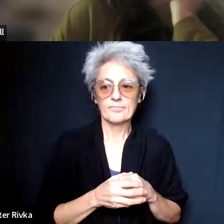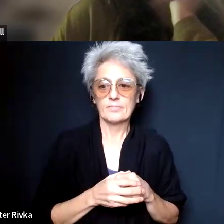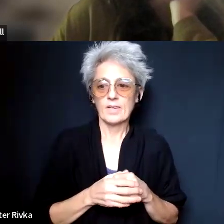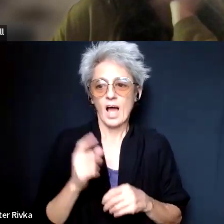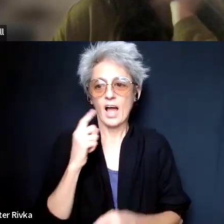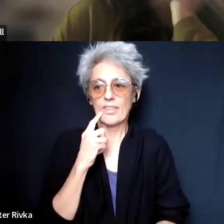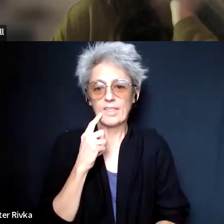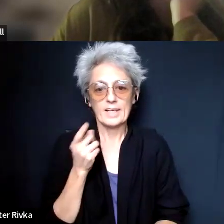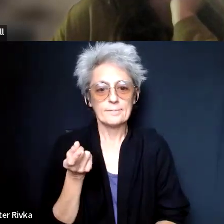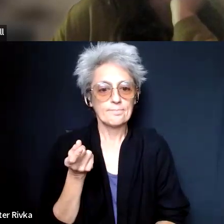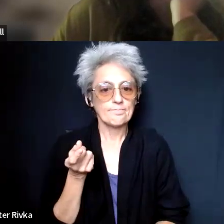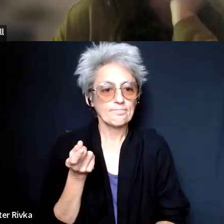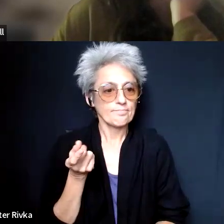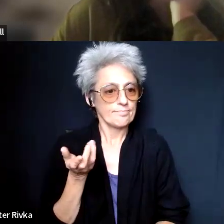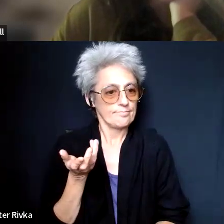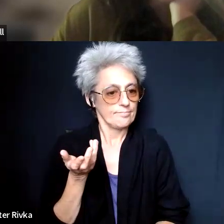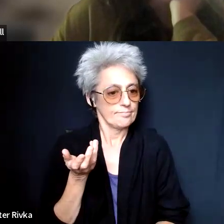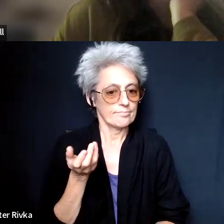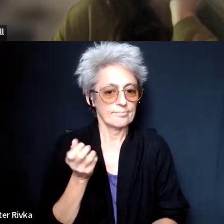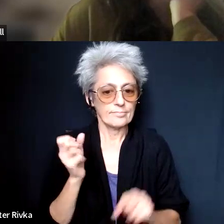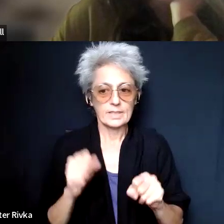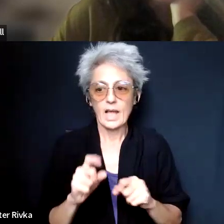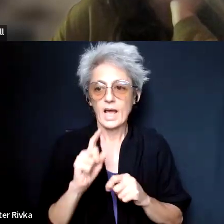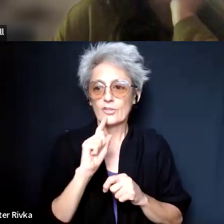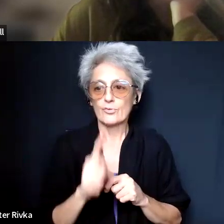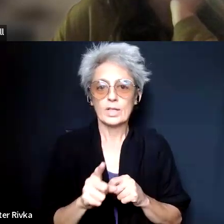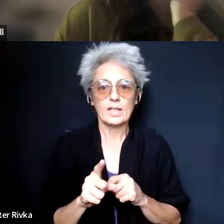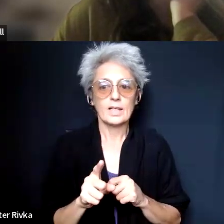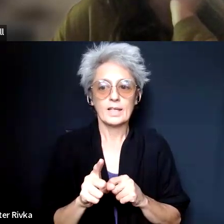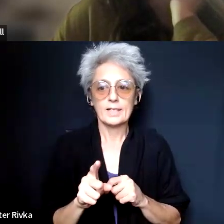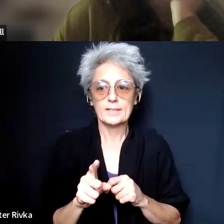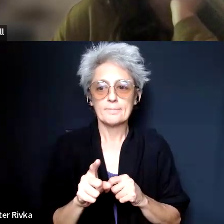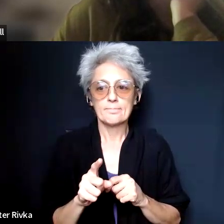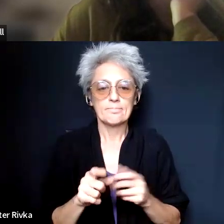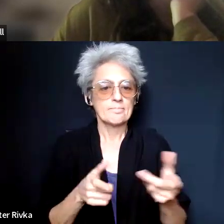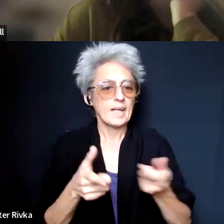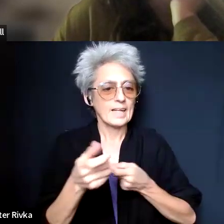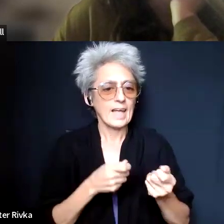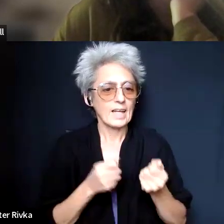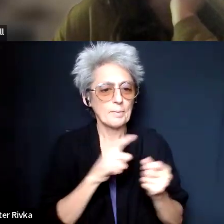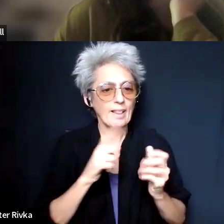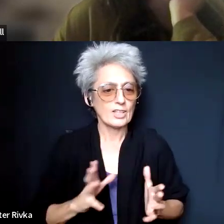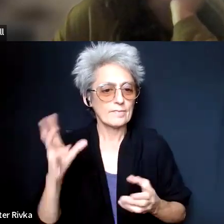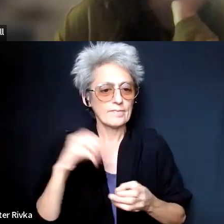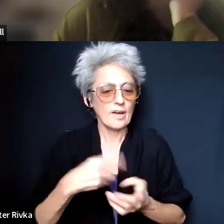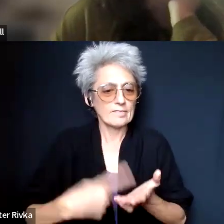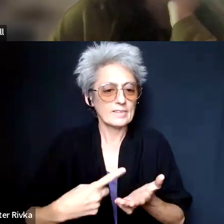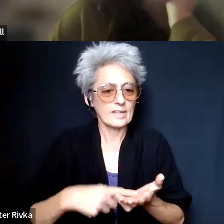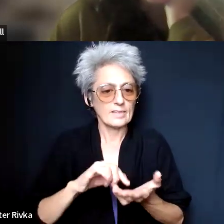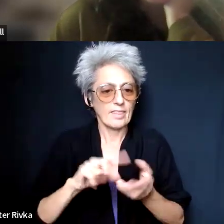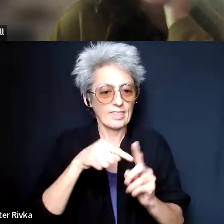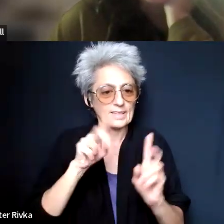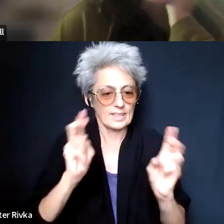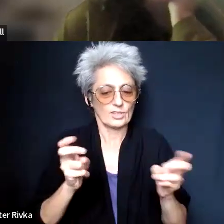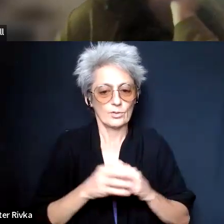has the ability to really engage a lot of legislators on this issue once they figure out how to